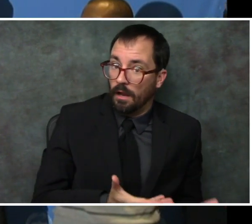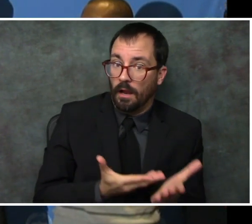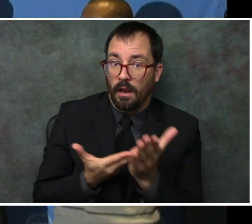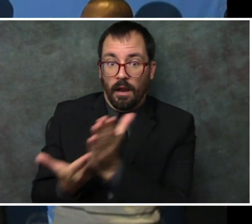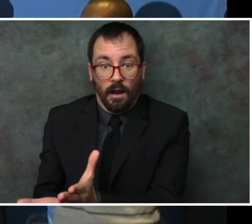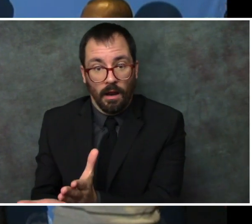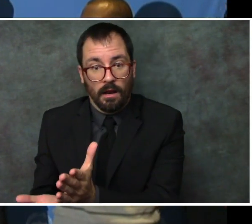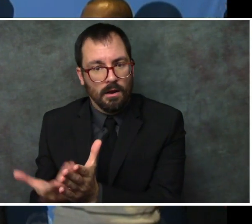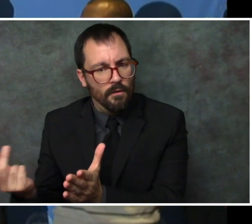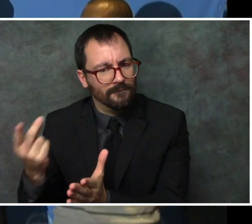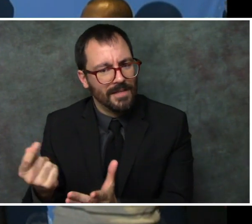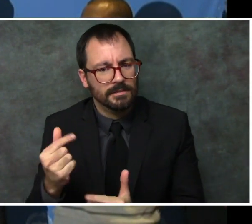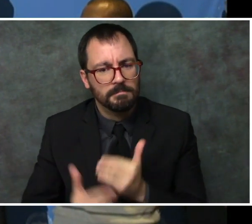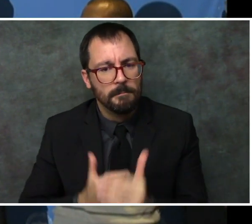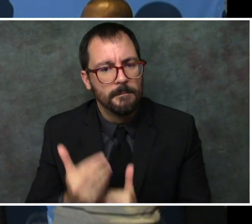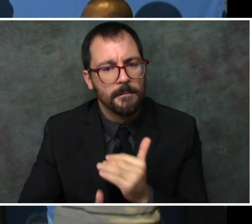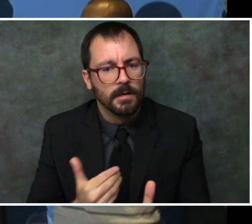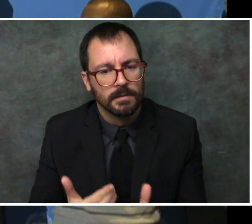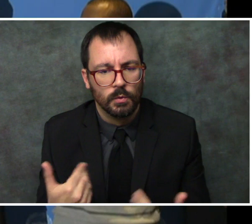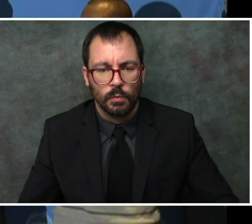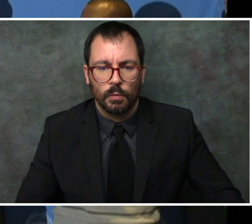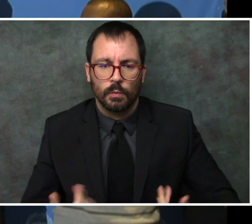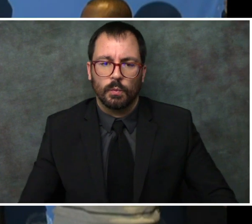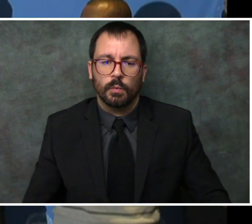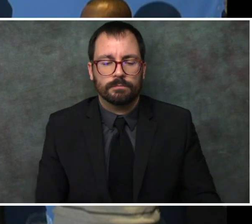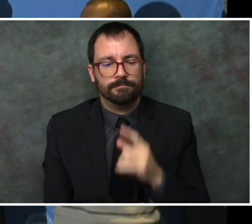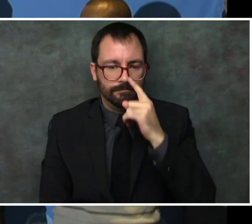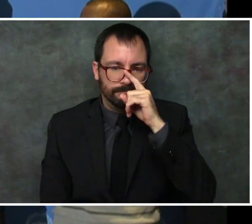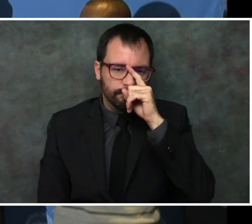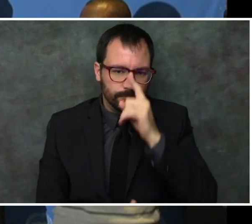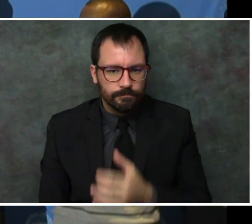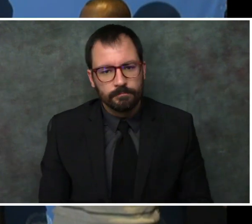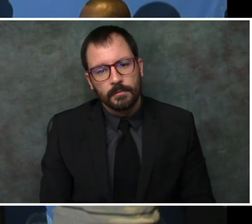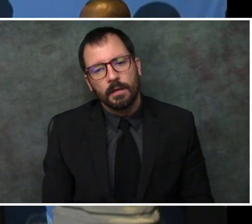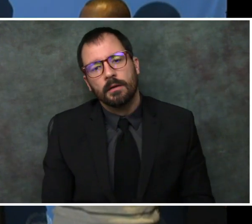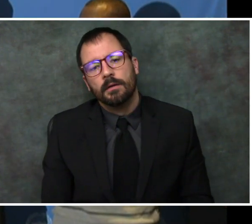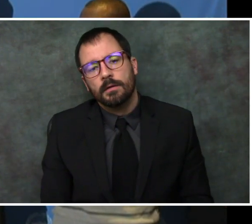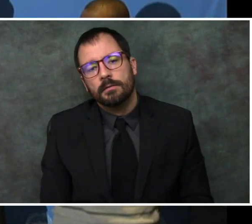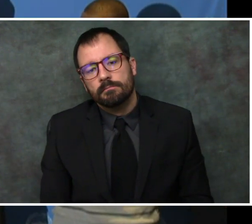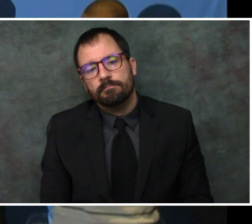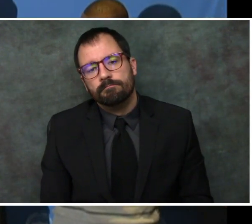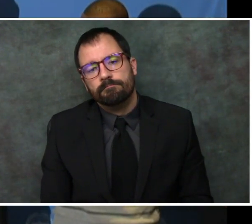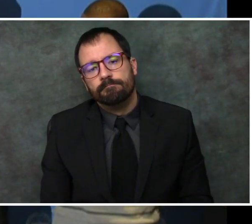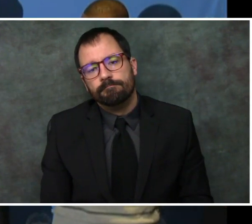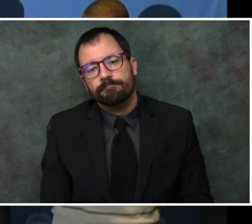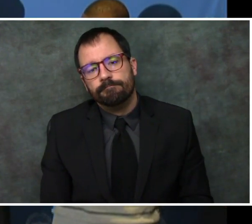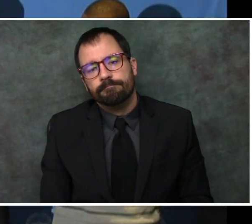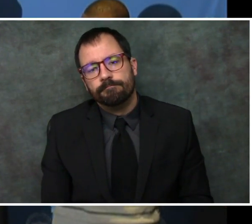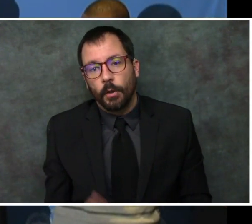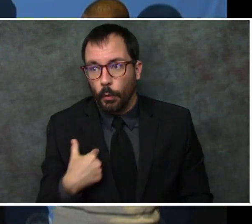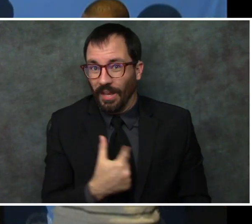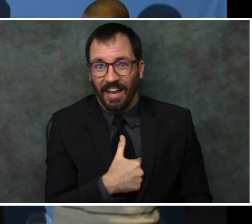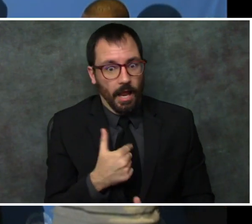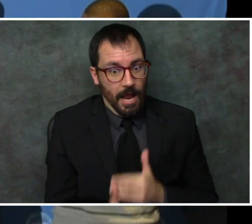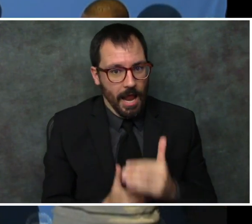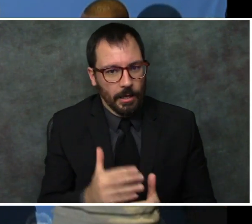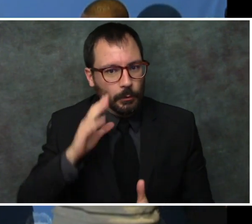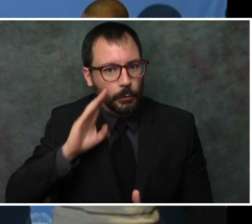the recommendations we have put forward. We undertook our work with the idea in mind that this would be the